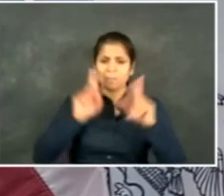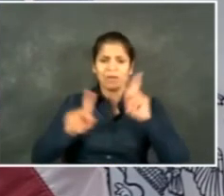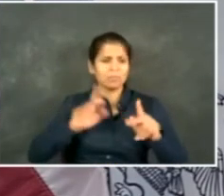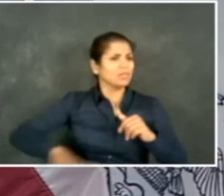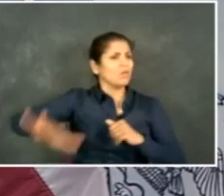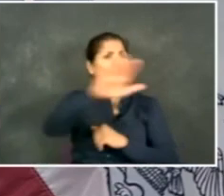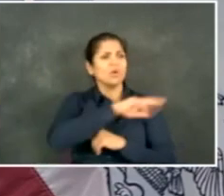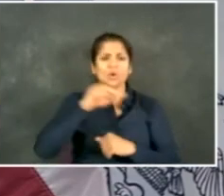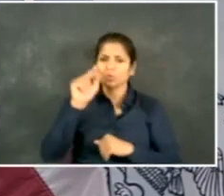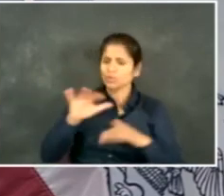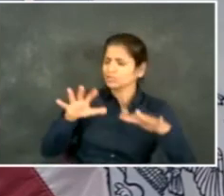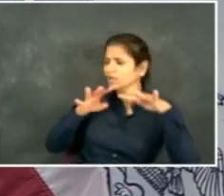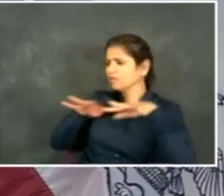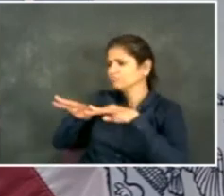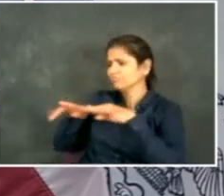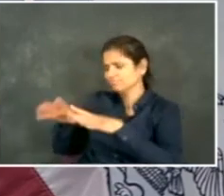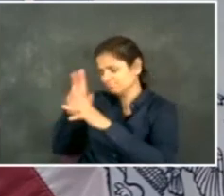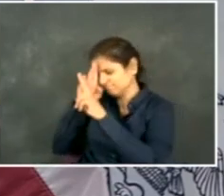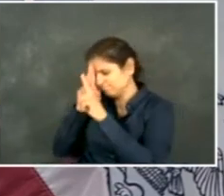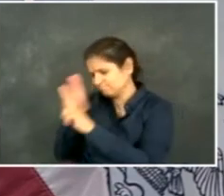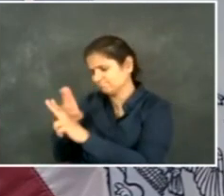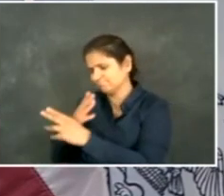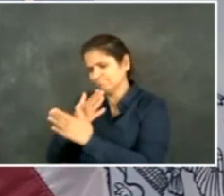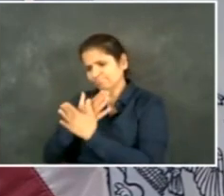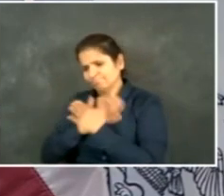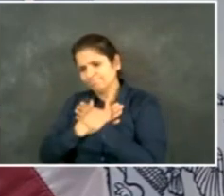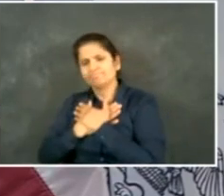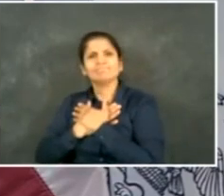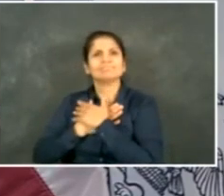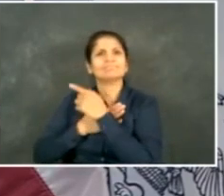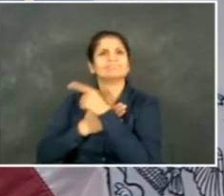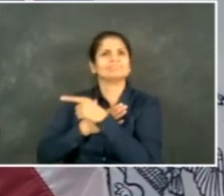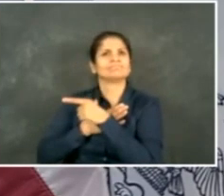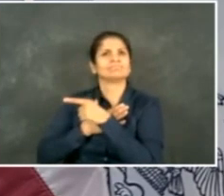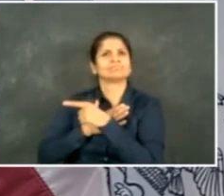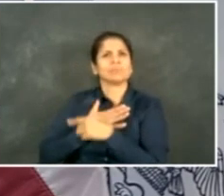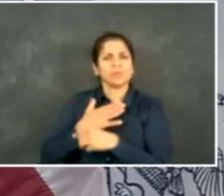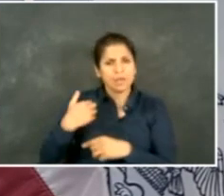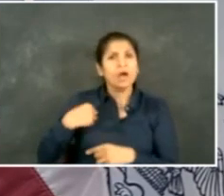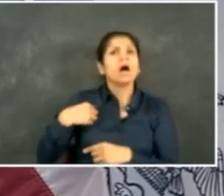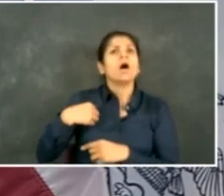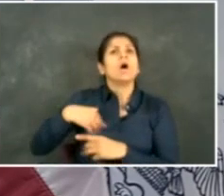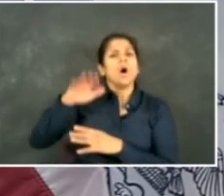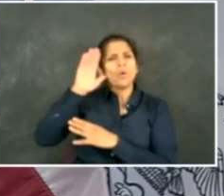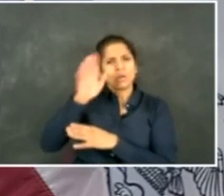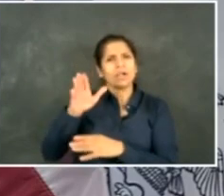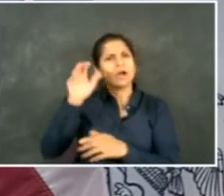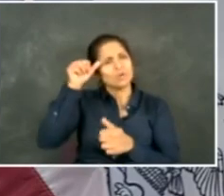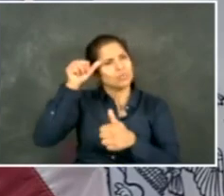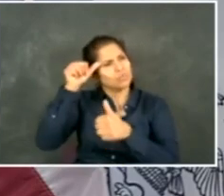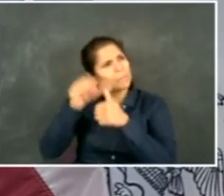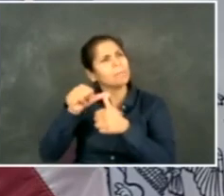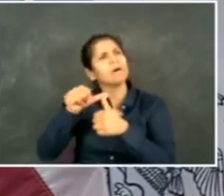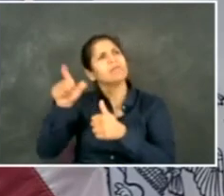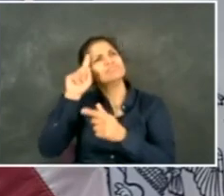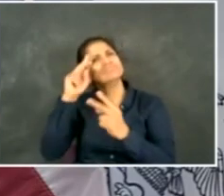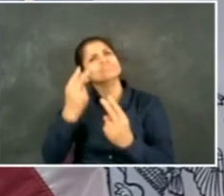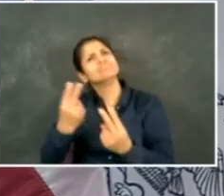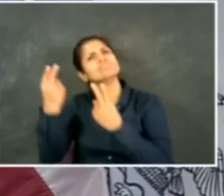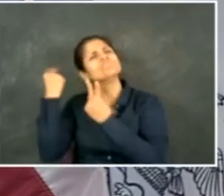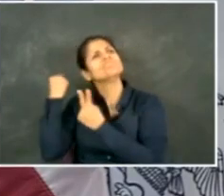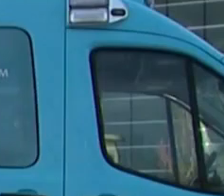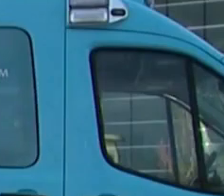memorial for Paul here in New York City to remember all those who came to